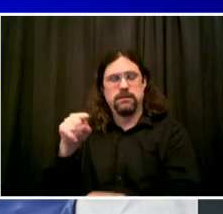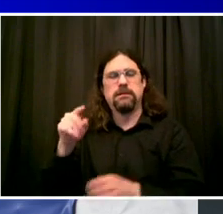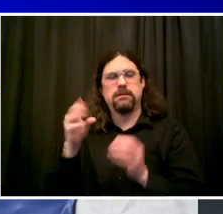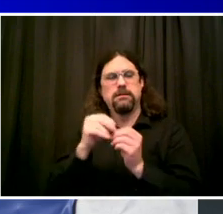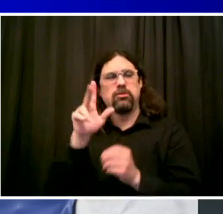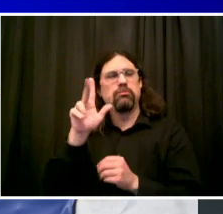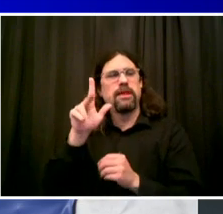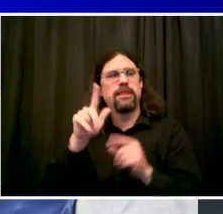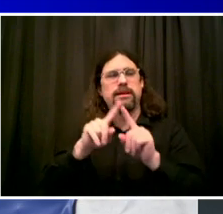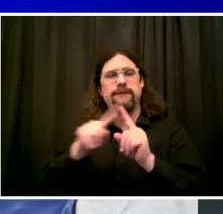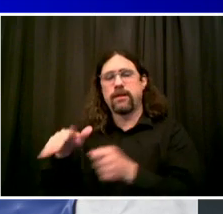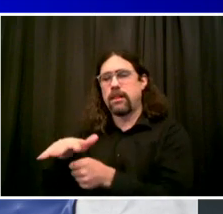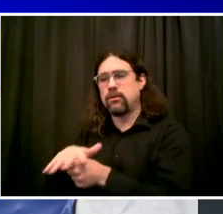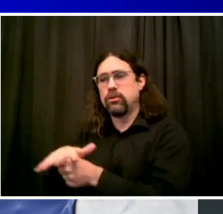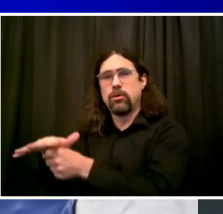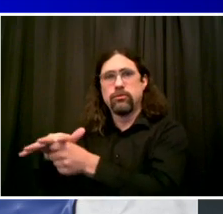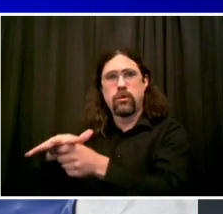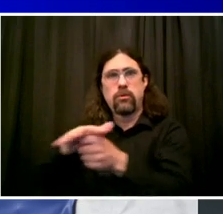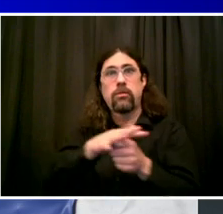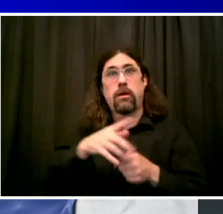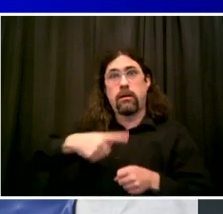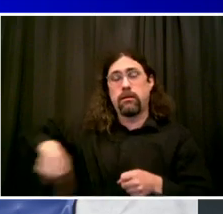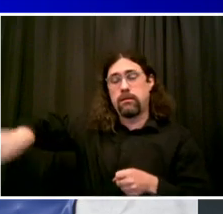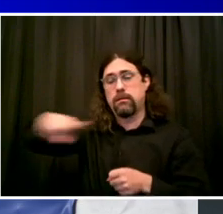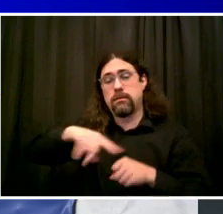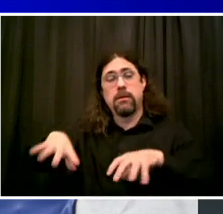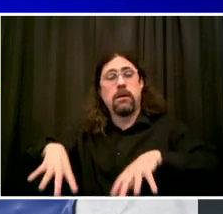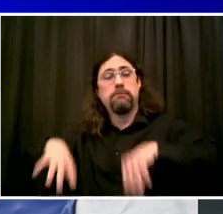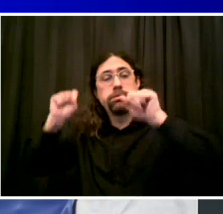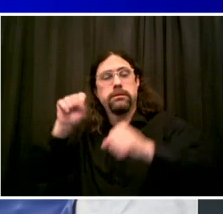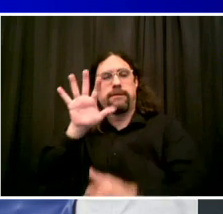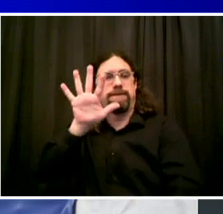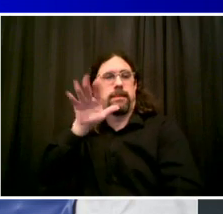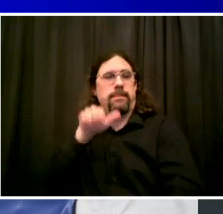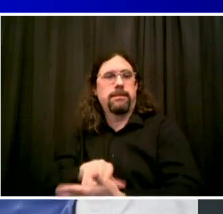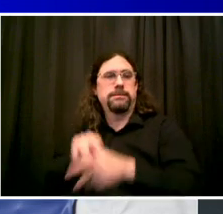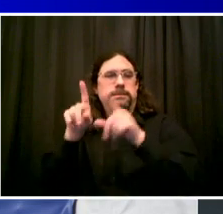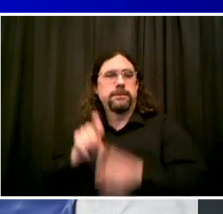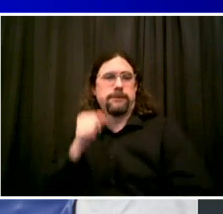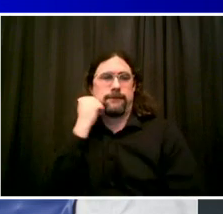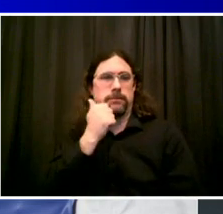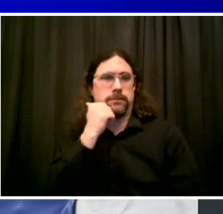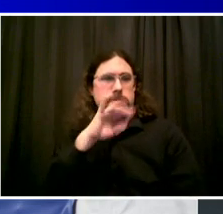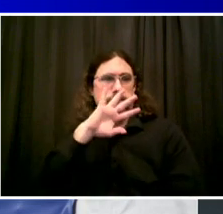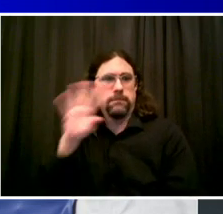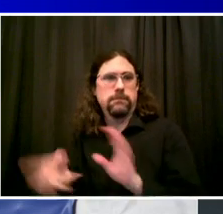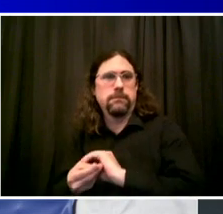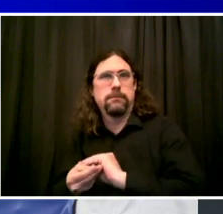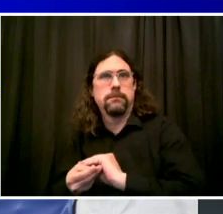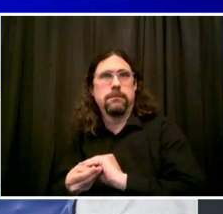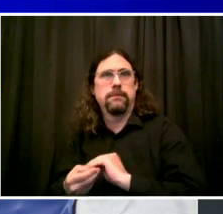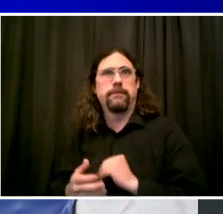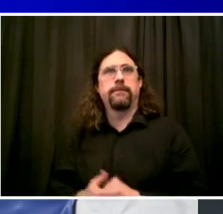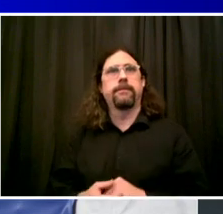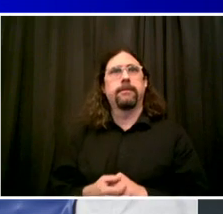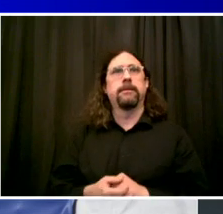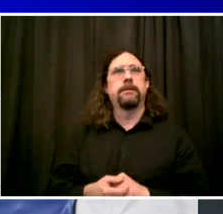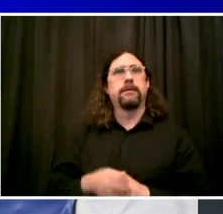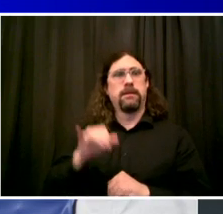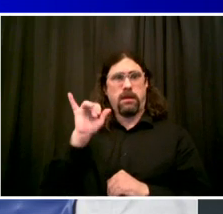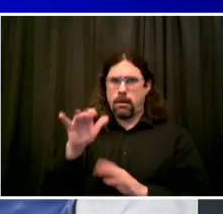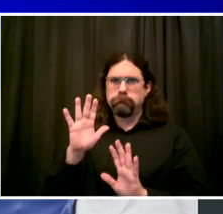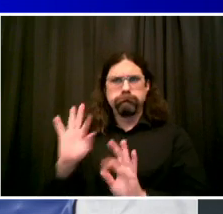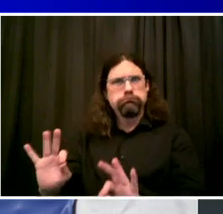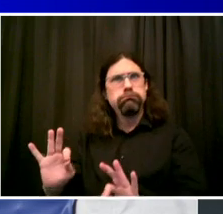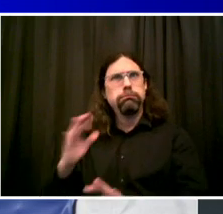the everyday New Yorker, it gives you information you desperately need about your own status, but of course, it is crucial to our